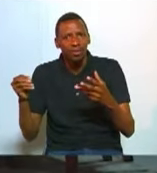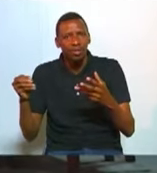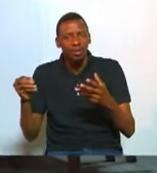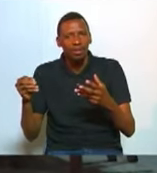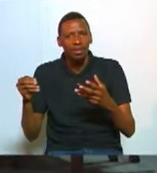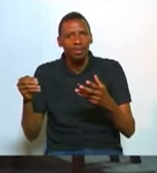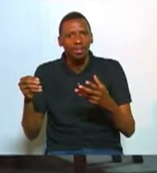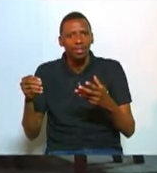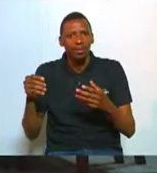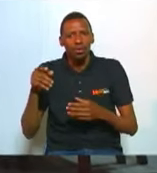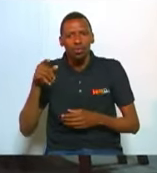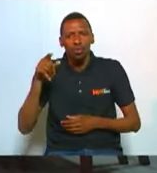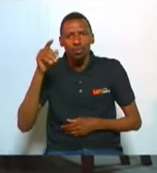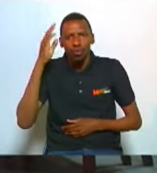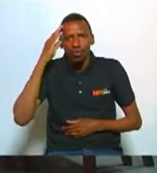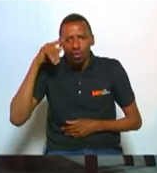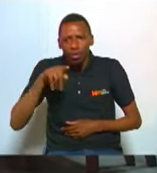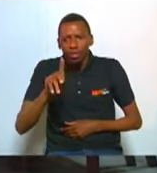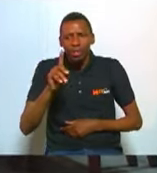You don't even know yourself.